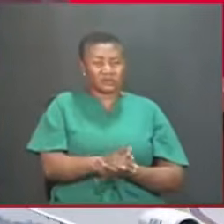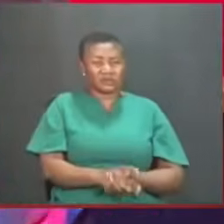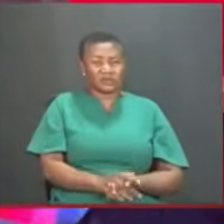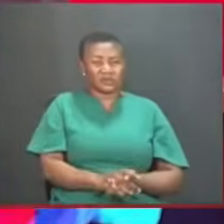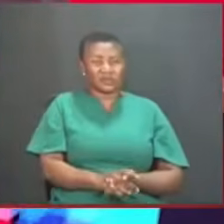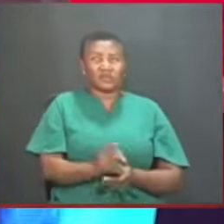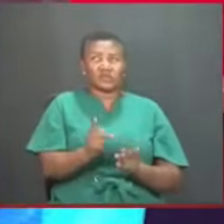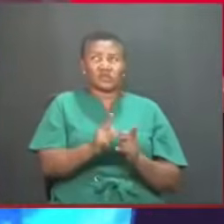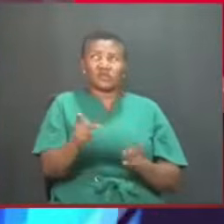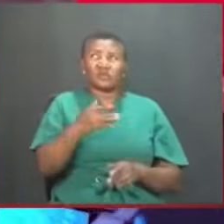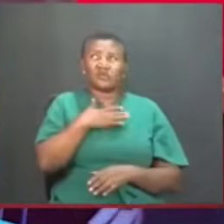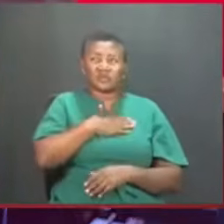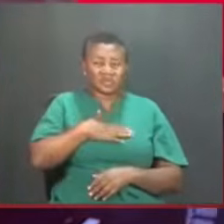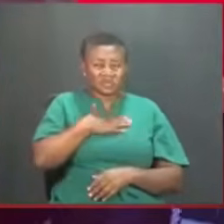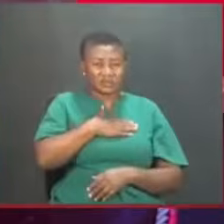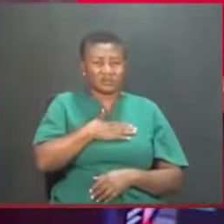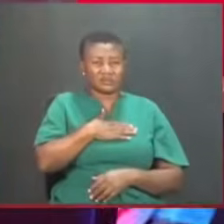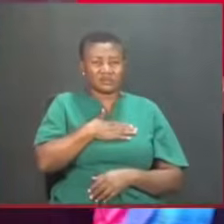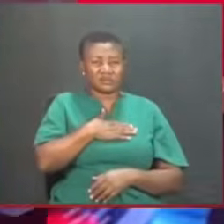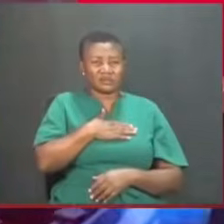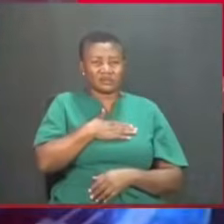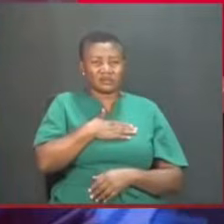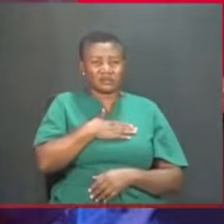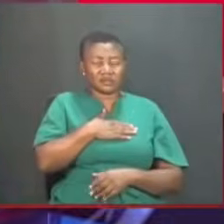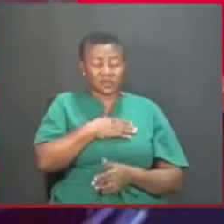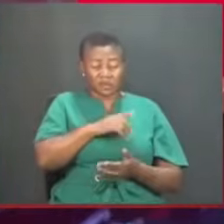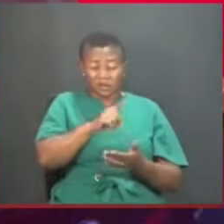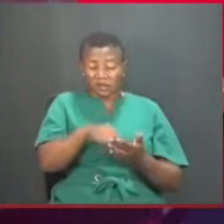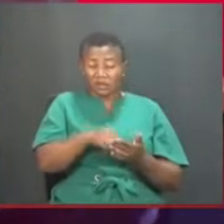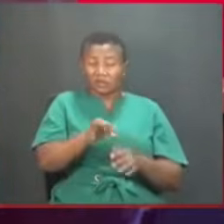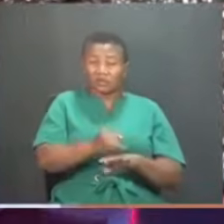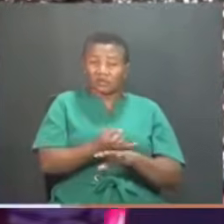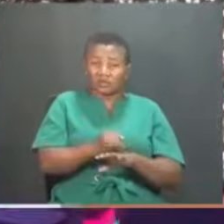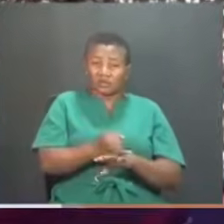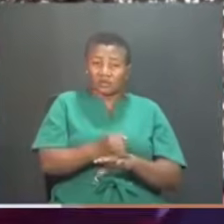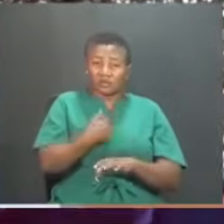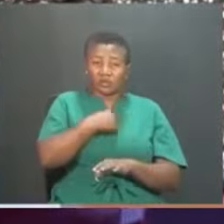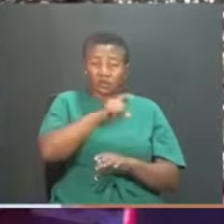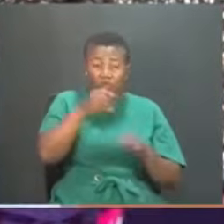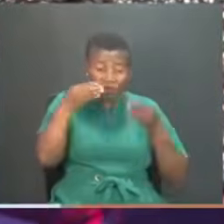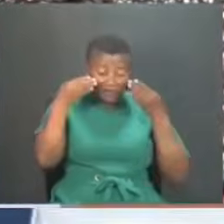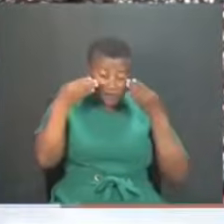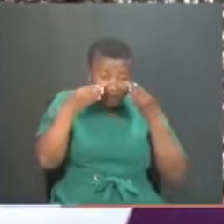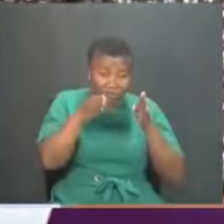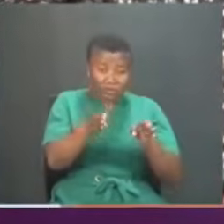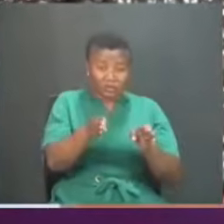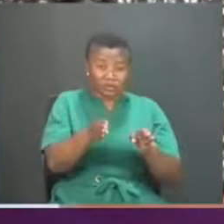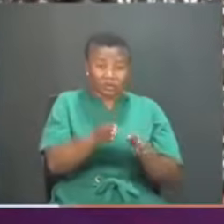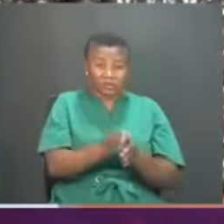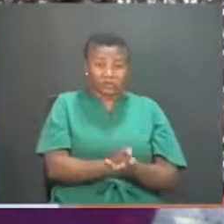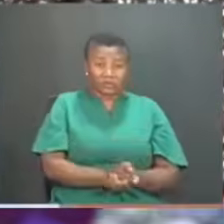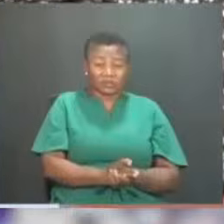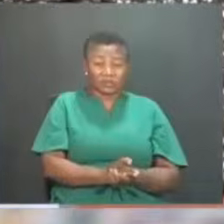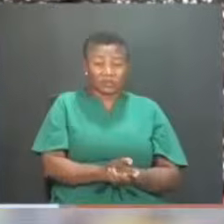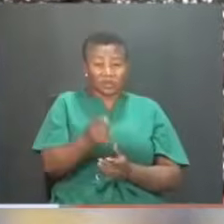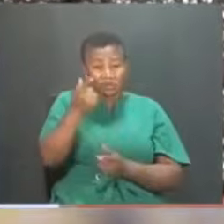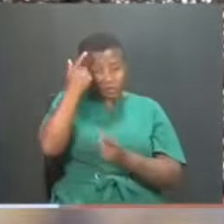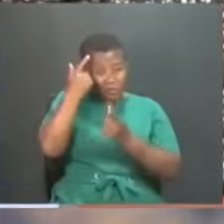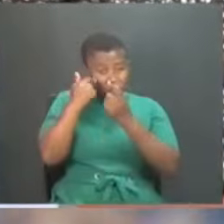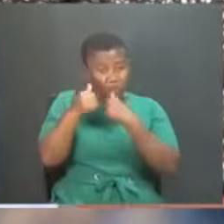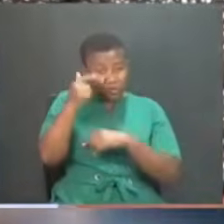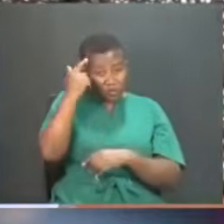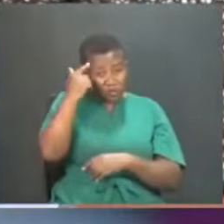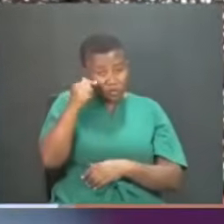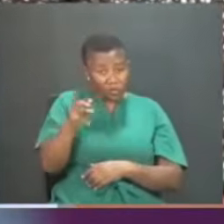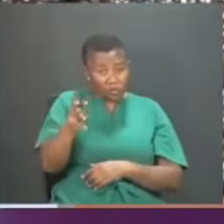So please, this is an institution that we all revere. And it's because of them that